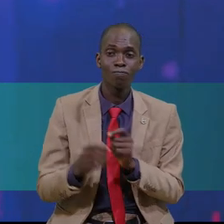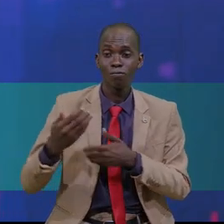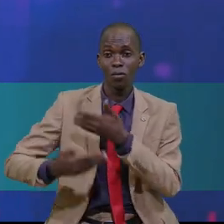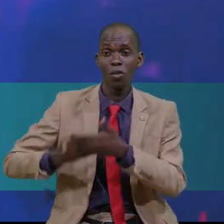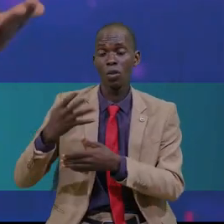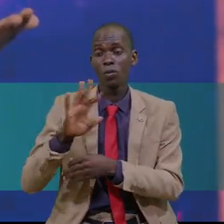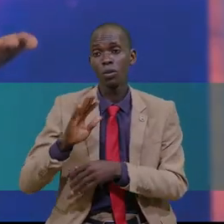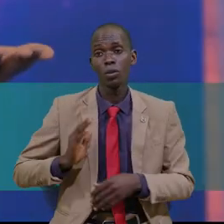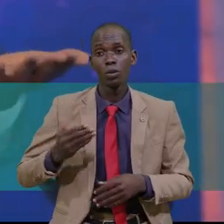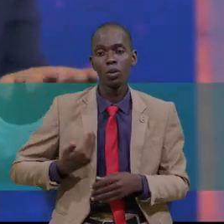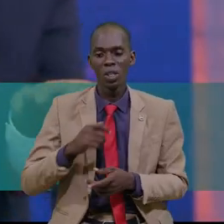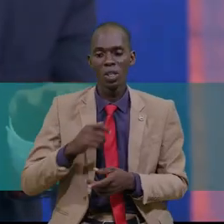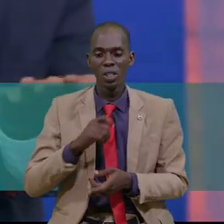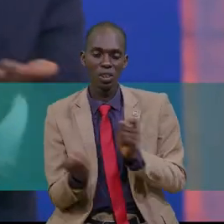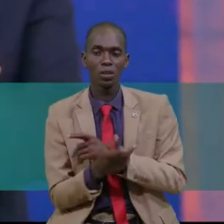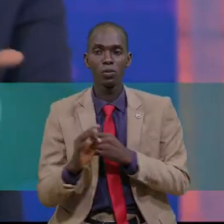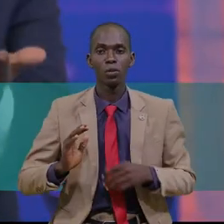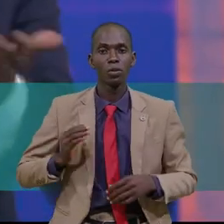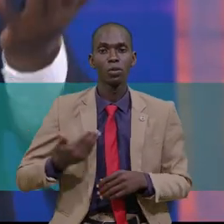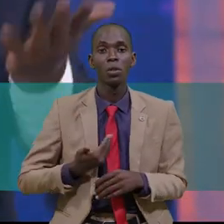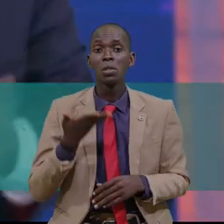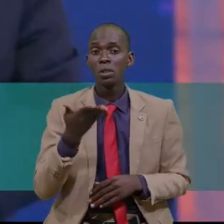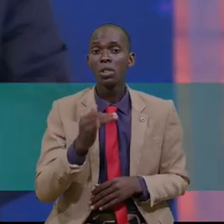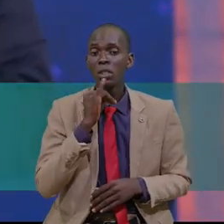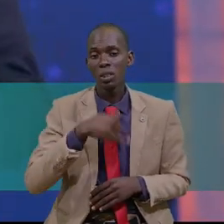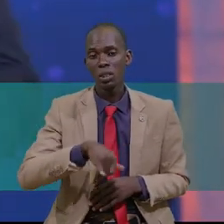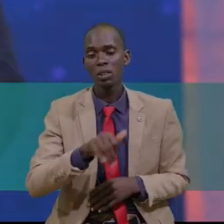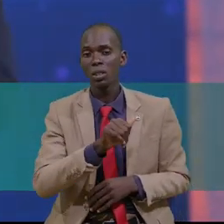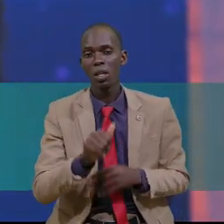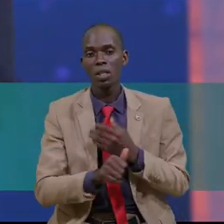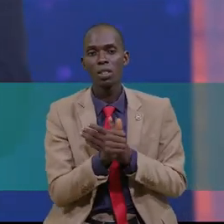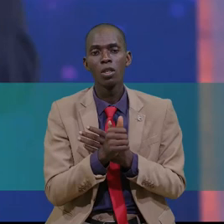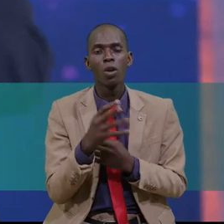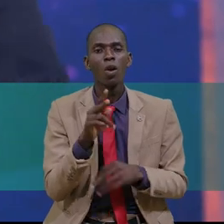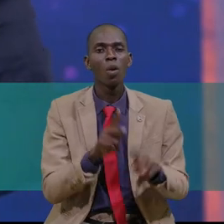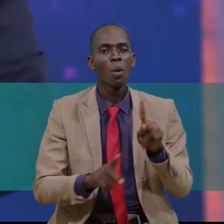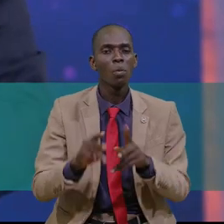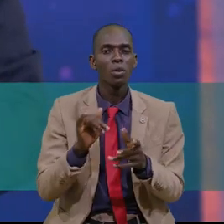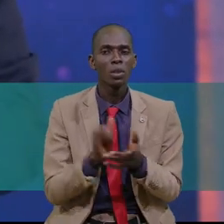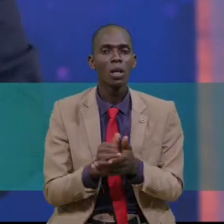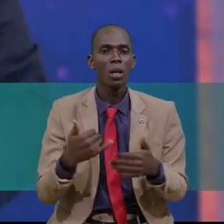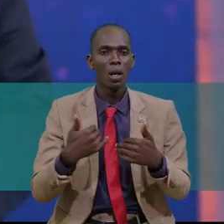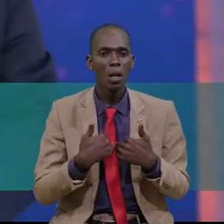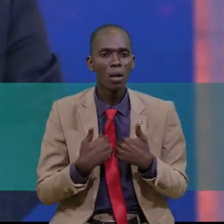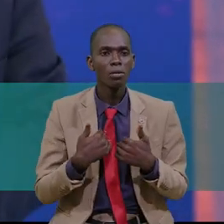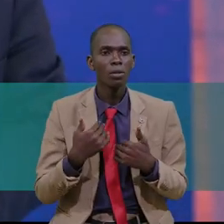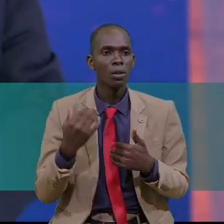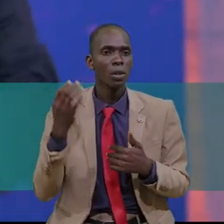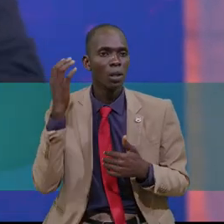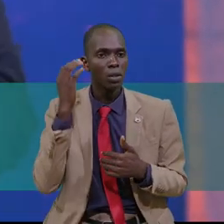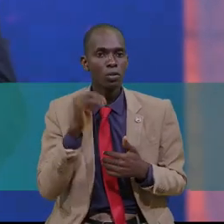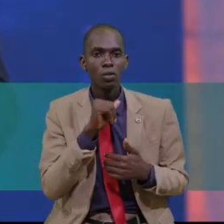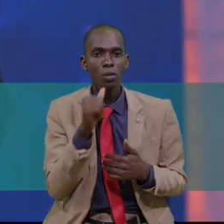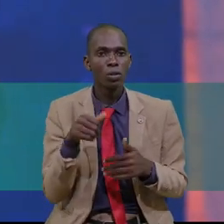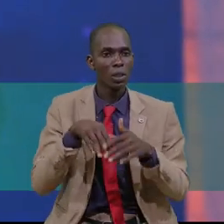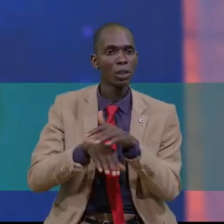turning around. You see, there's still the danger of the people who have heard not entering him.